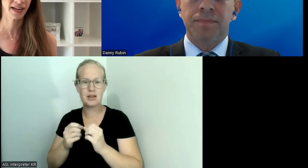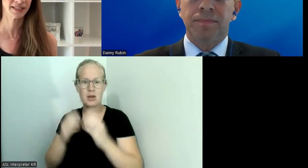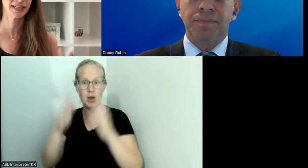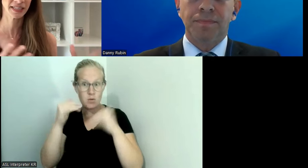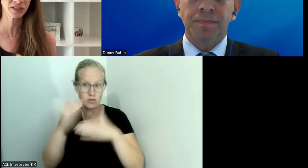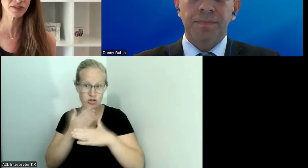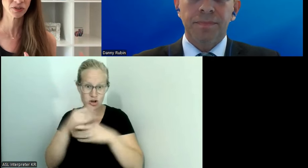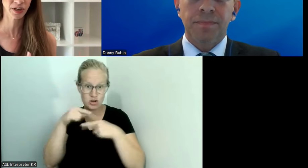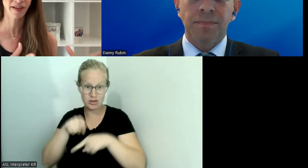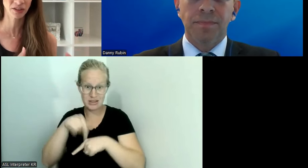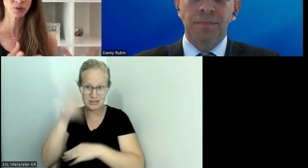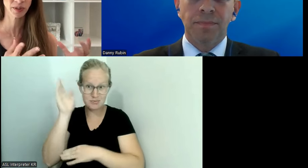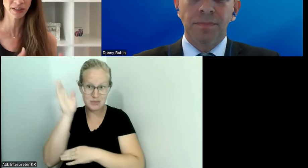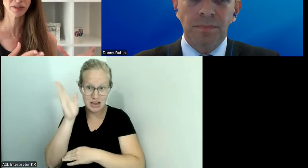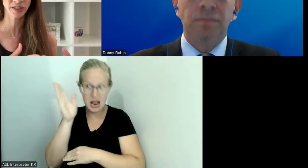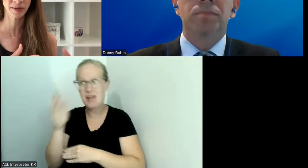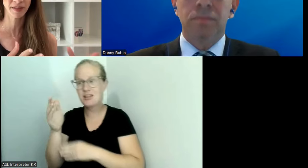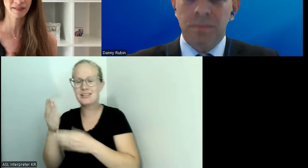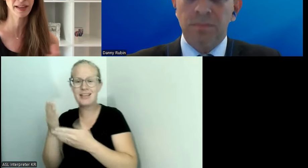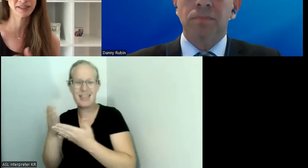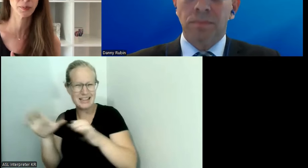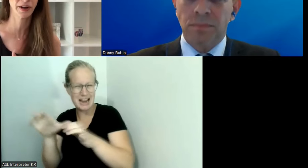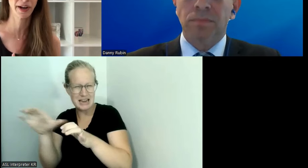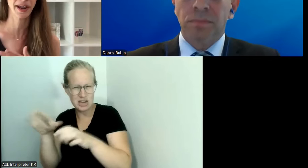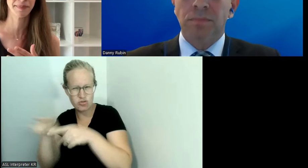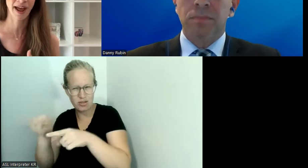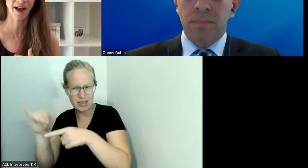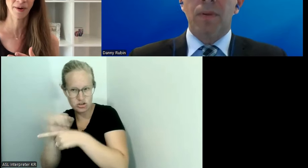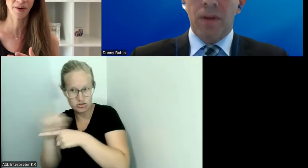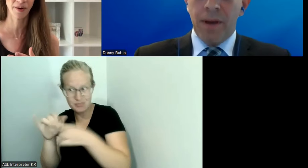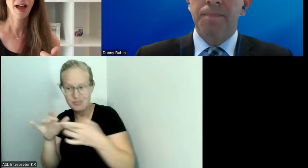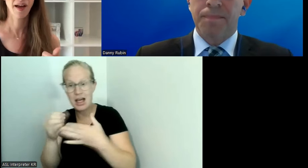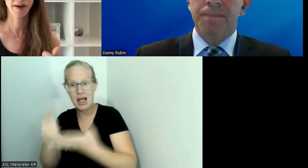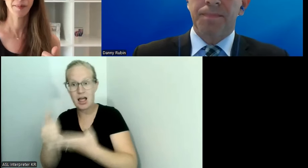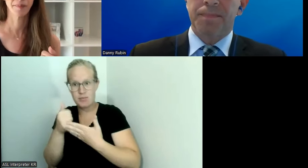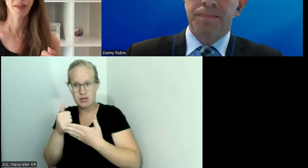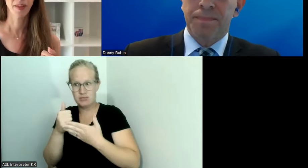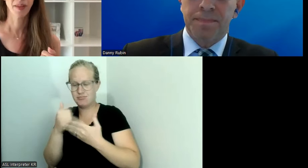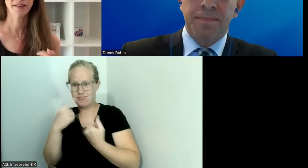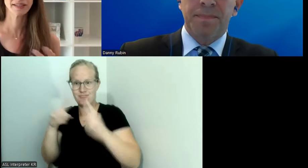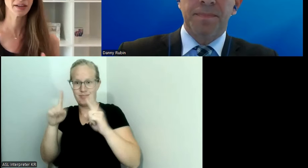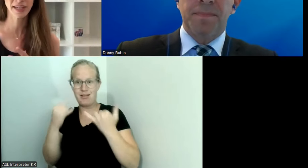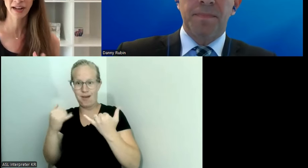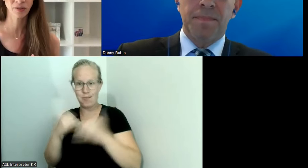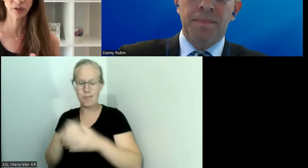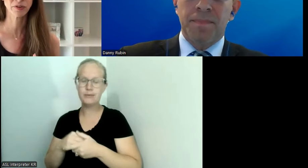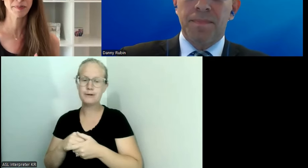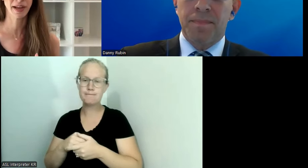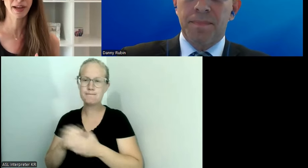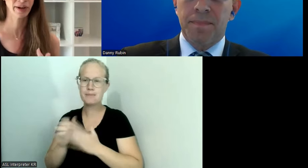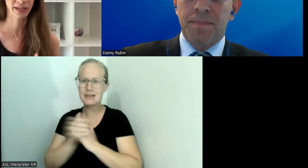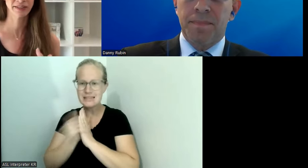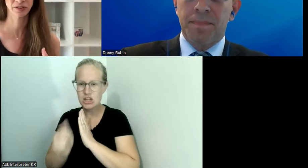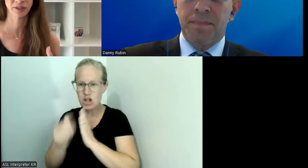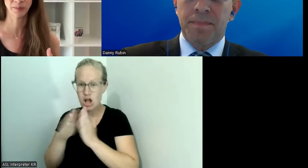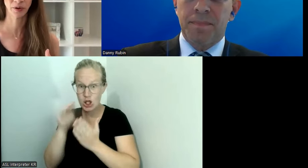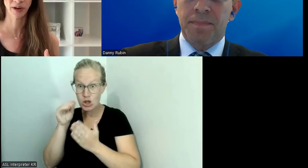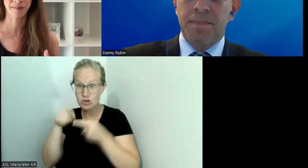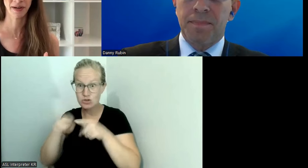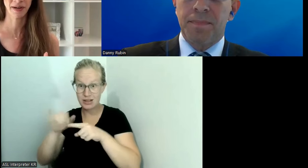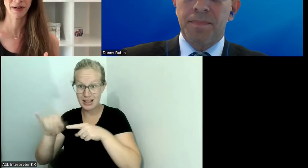talk that I did during that short internship that led to where I am now. Um, and skills that I learned from that great